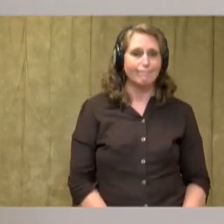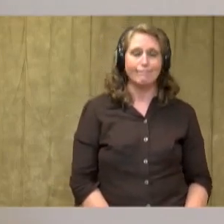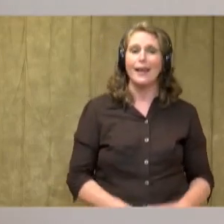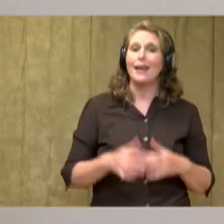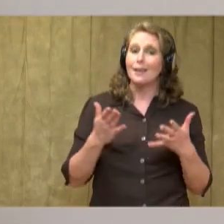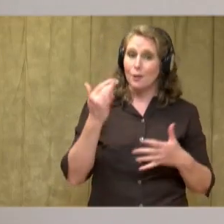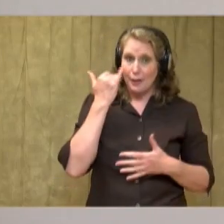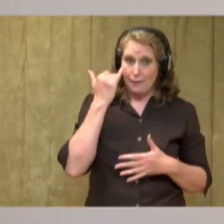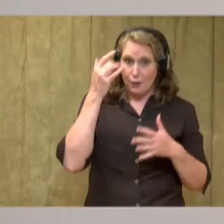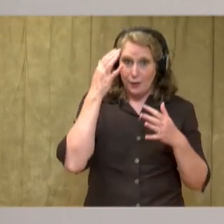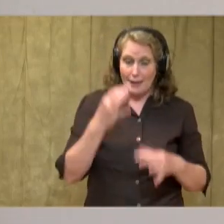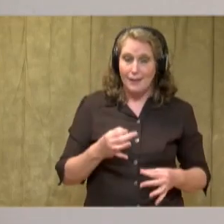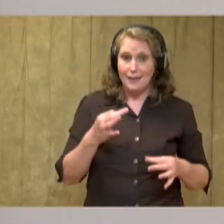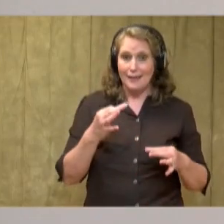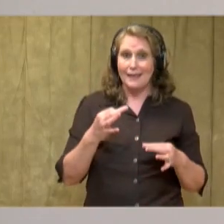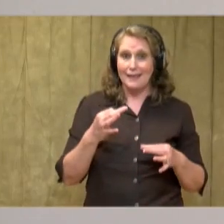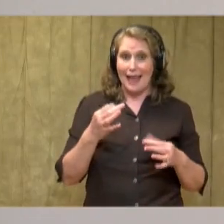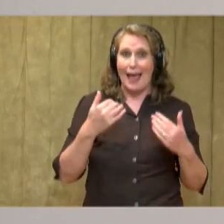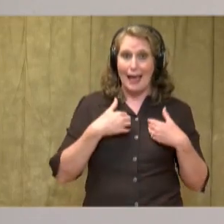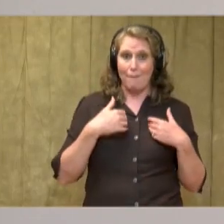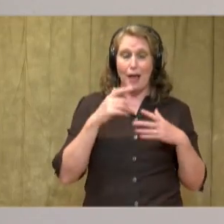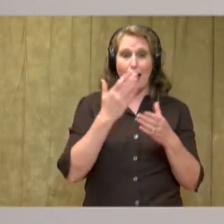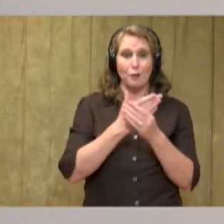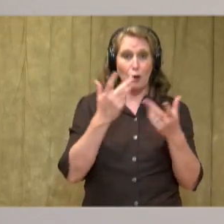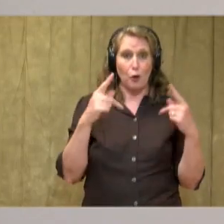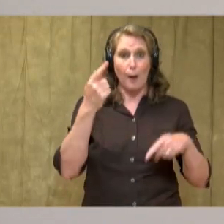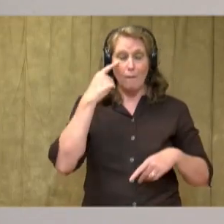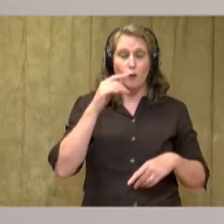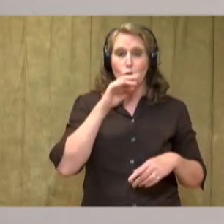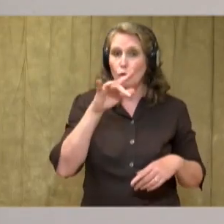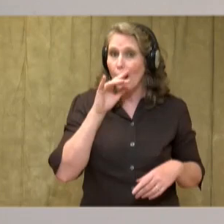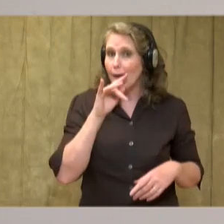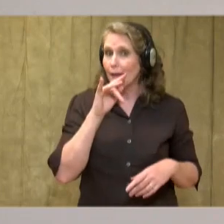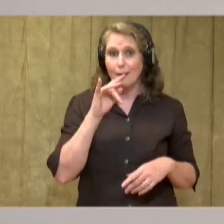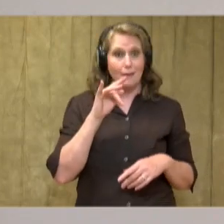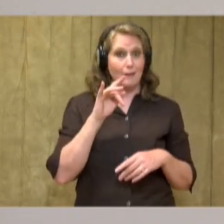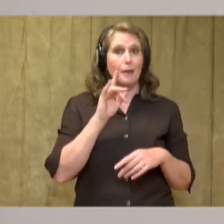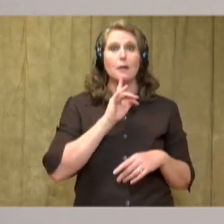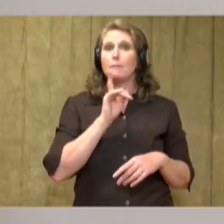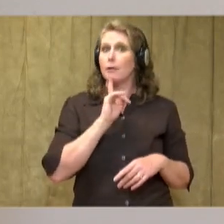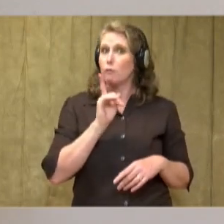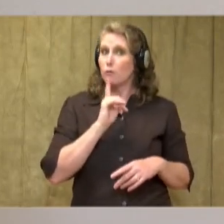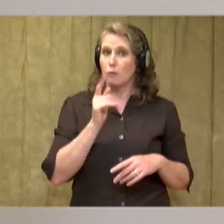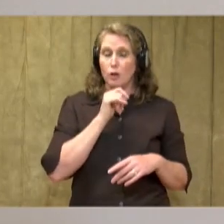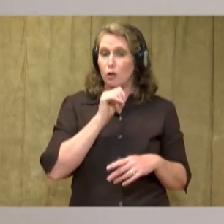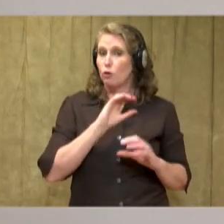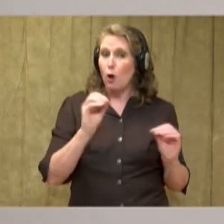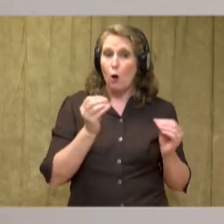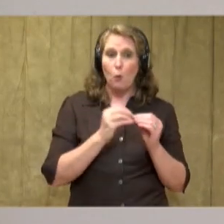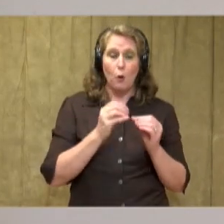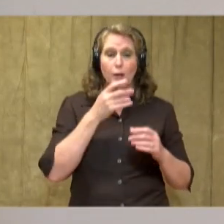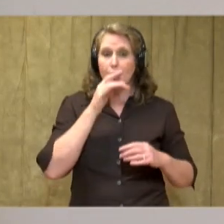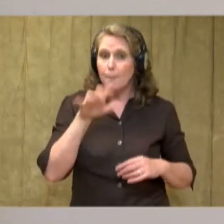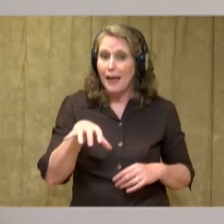So if you ever decide to host a taco party for dragons, you better make sure you get rid of all